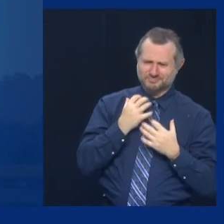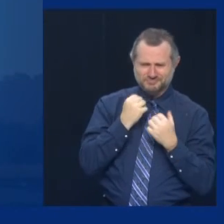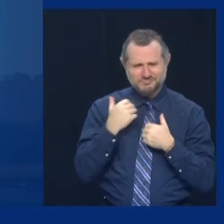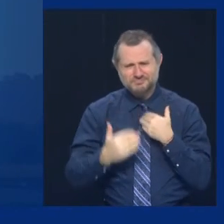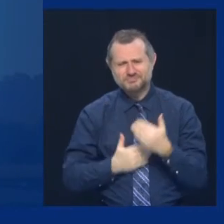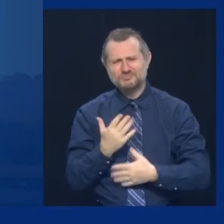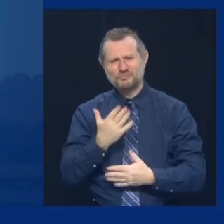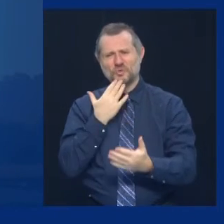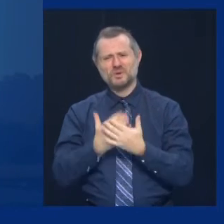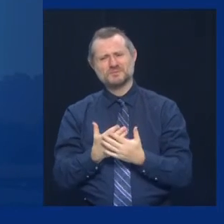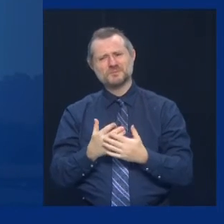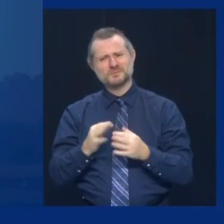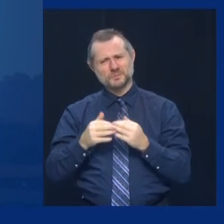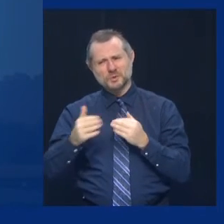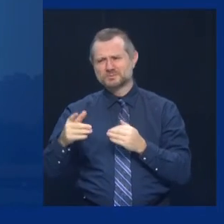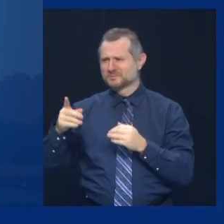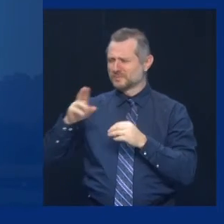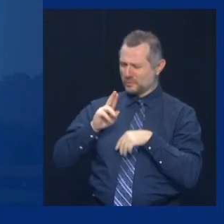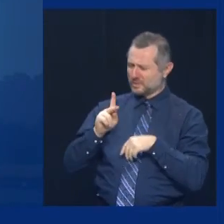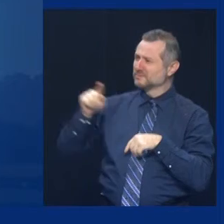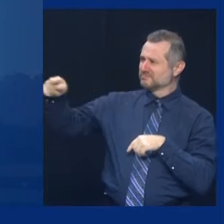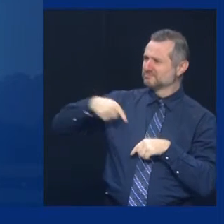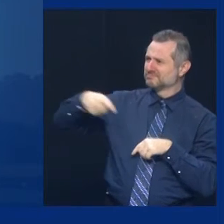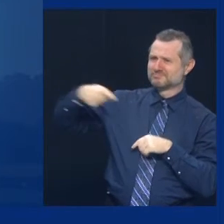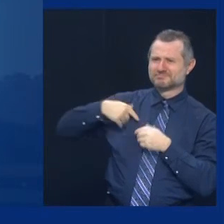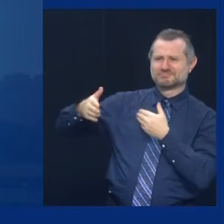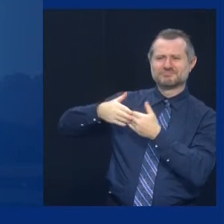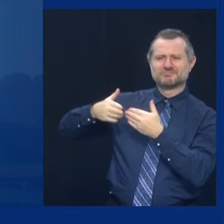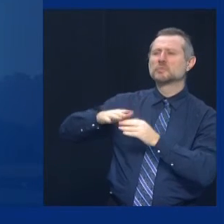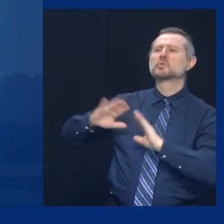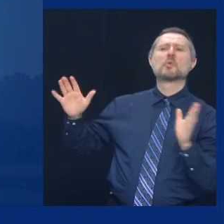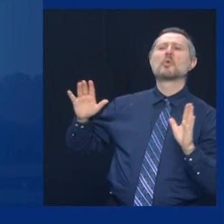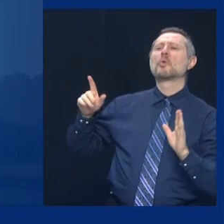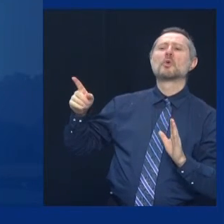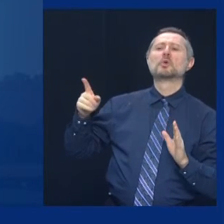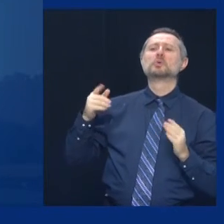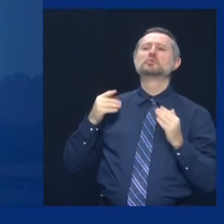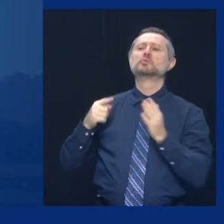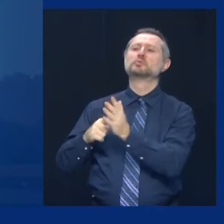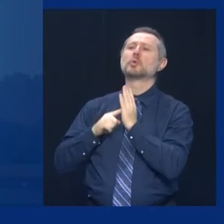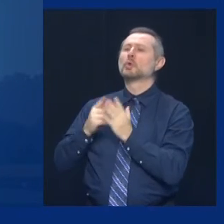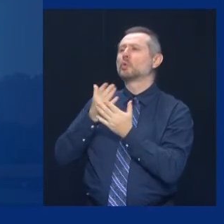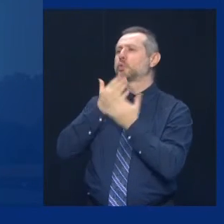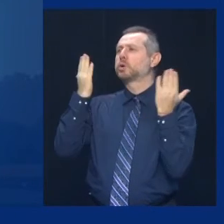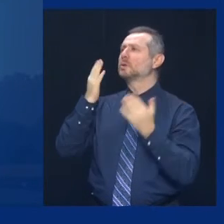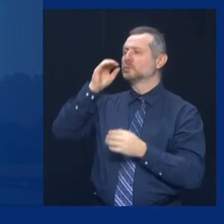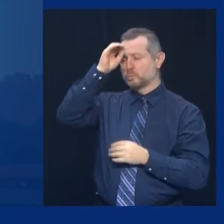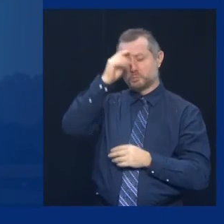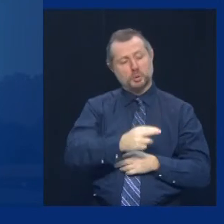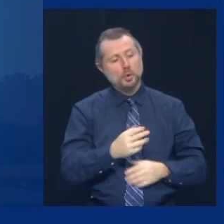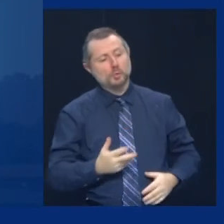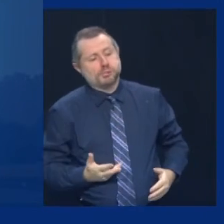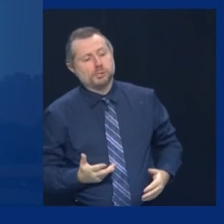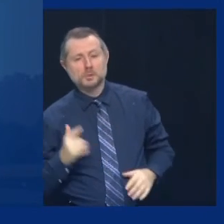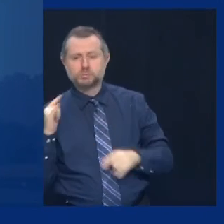don't abuse or disrespect the people of New York, and please don't underestimate the people of New York.